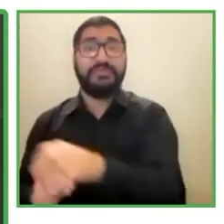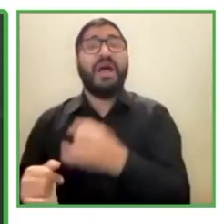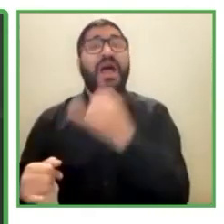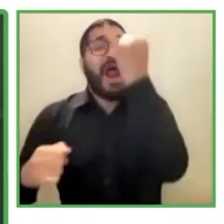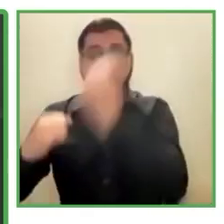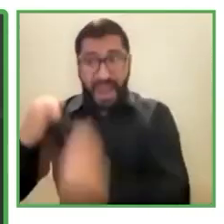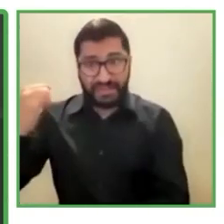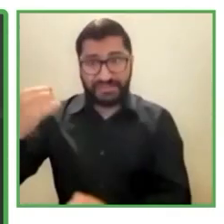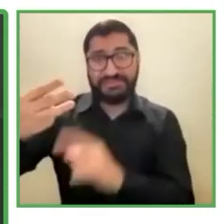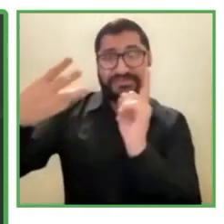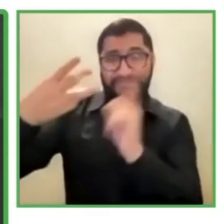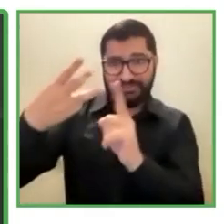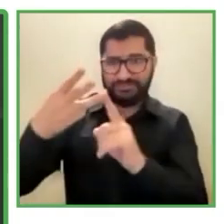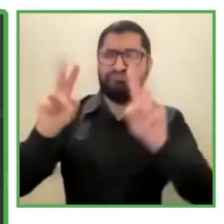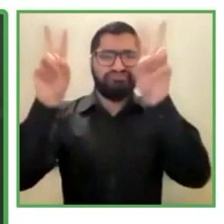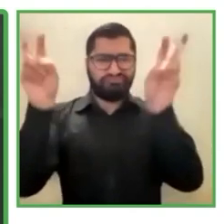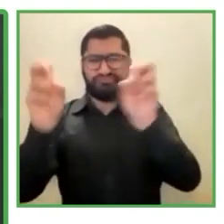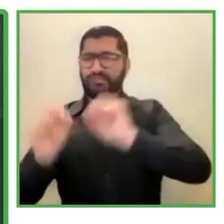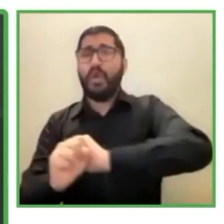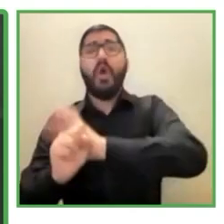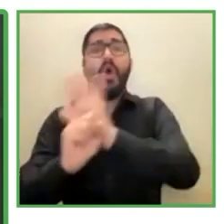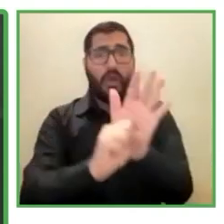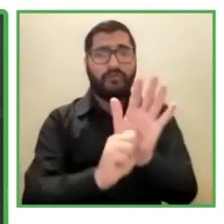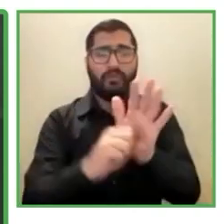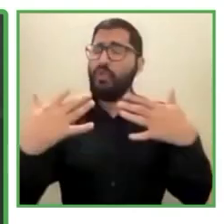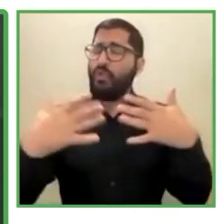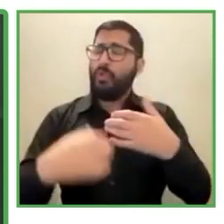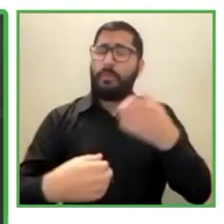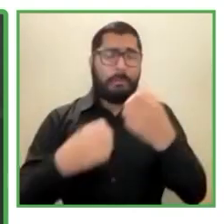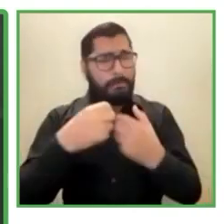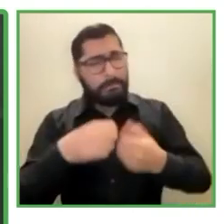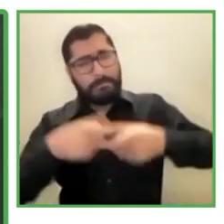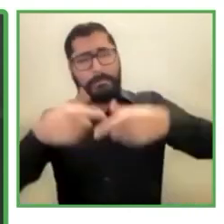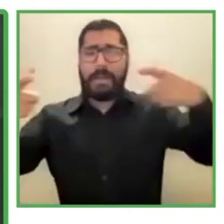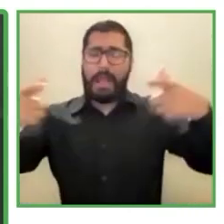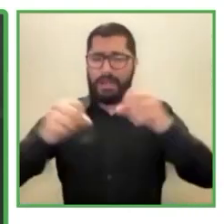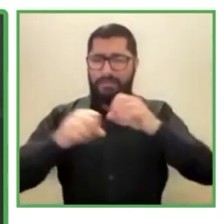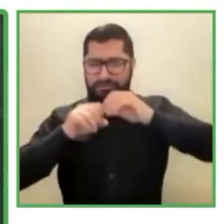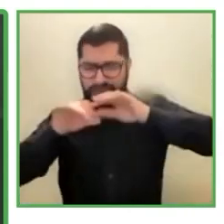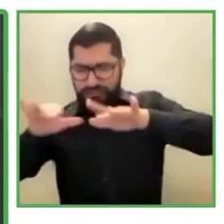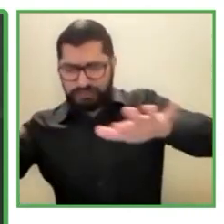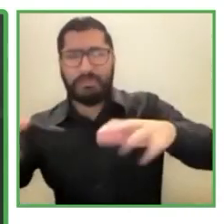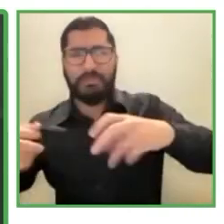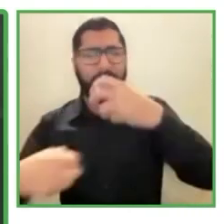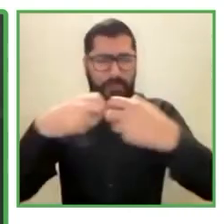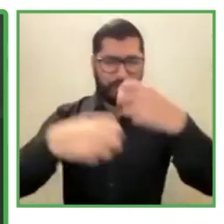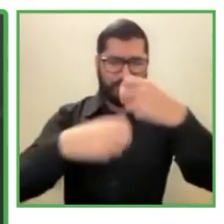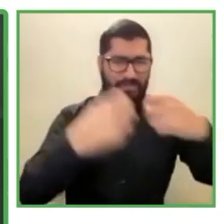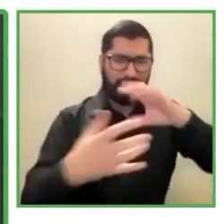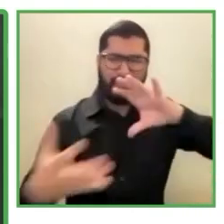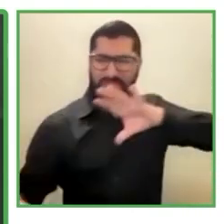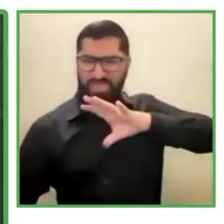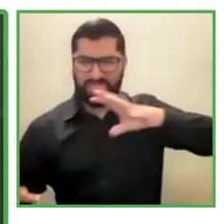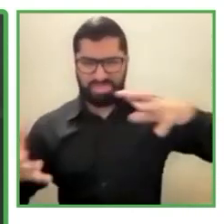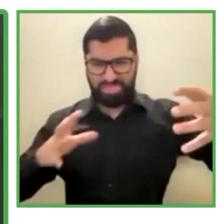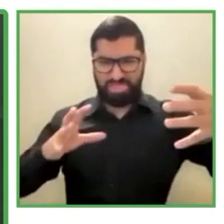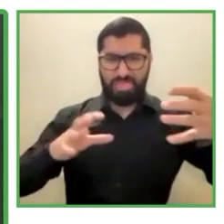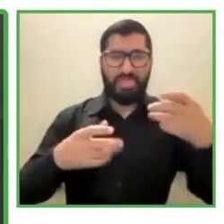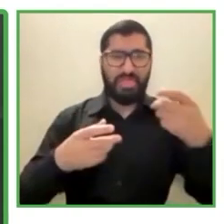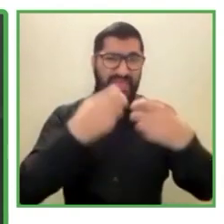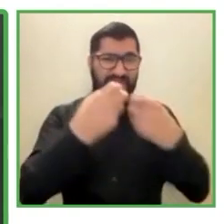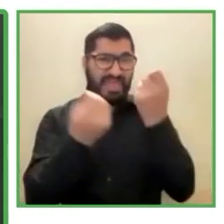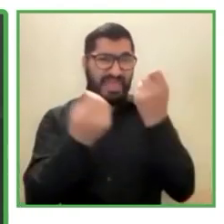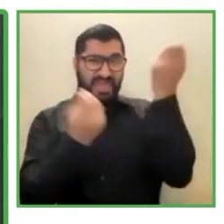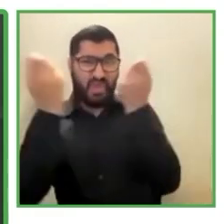pandemic due to COVID-19 that has created the highest fall of the GDP that we